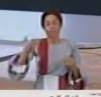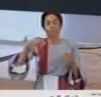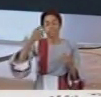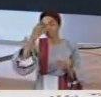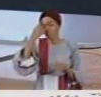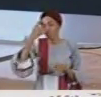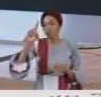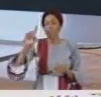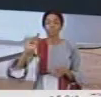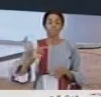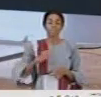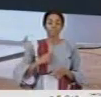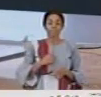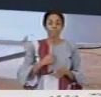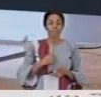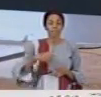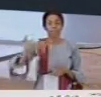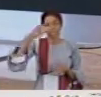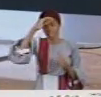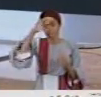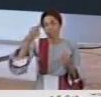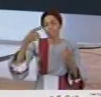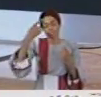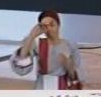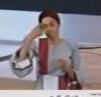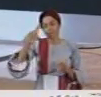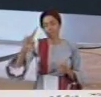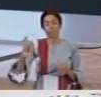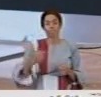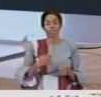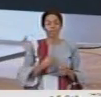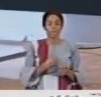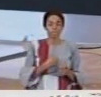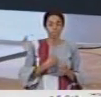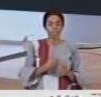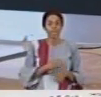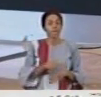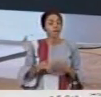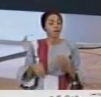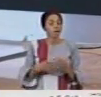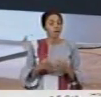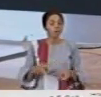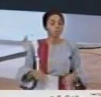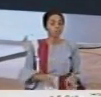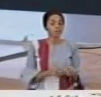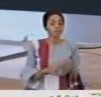Jesus went for me, Savior went for me.